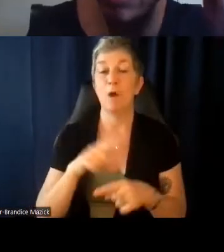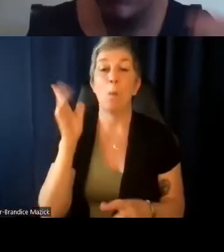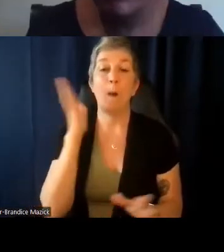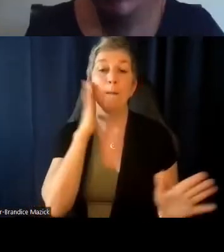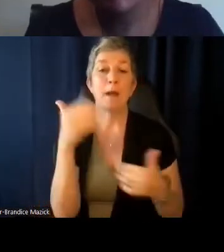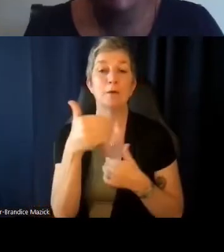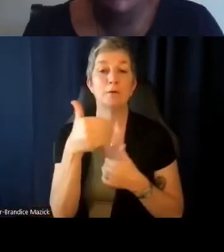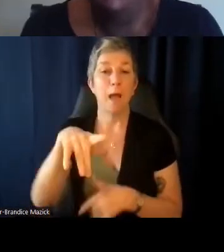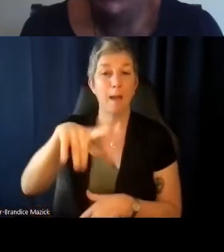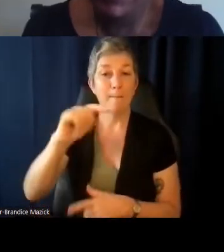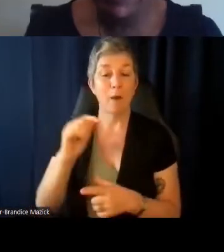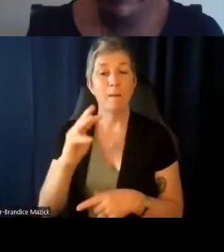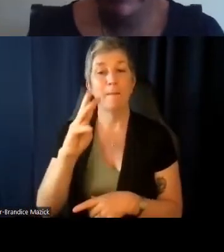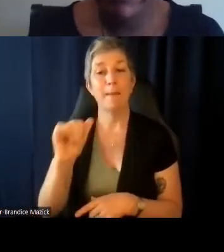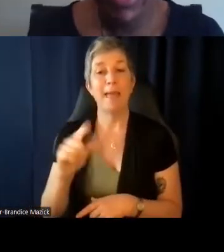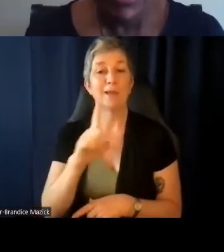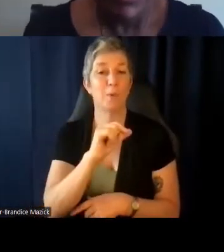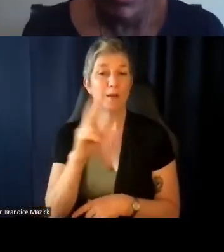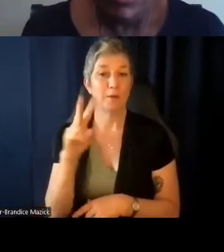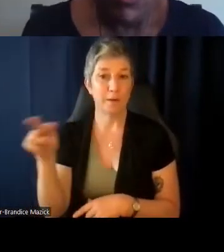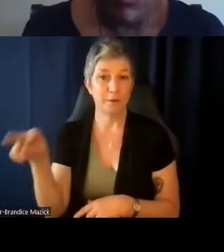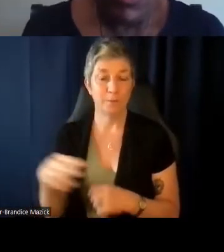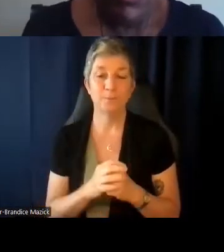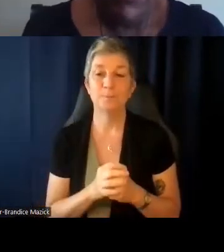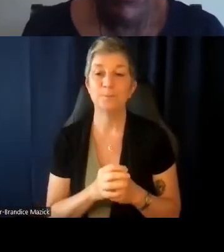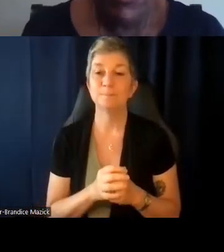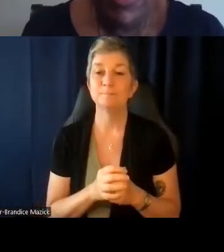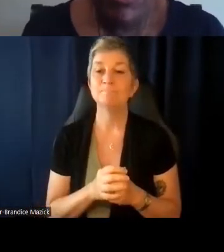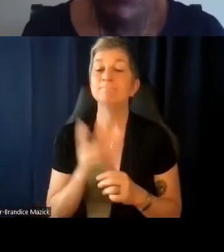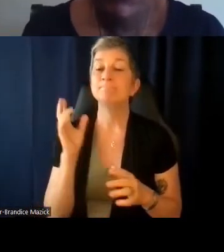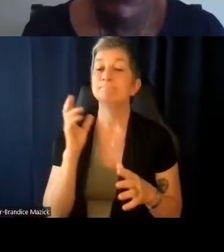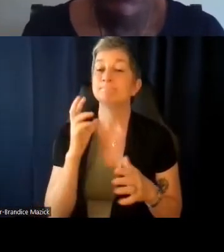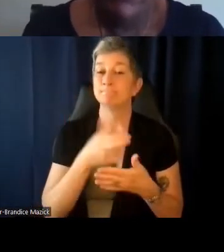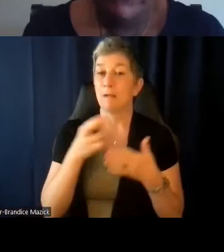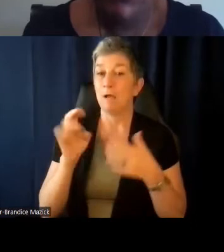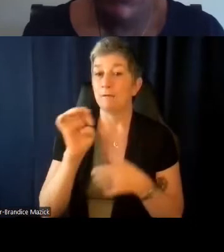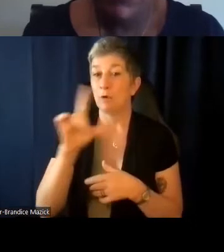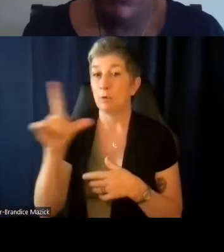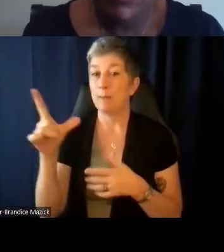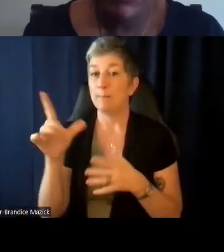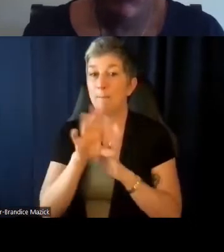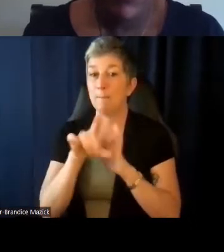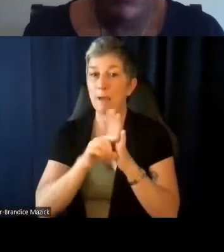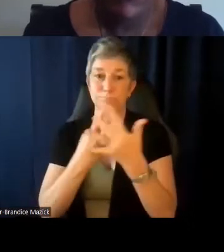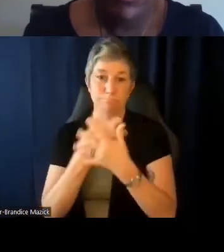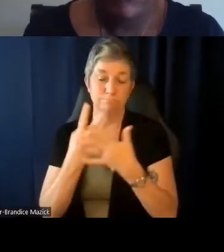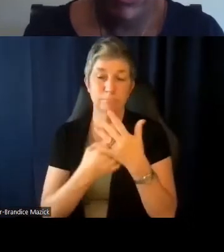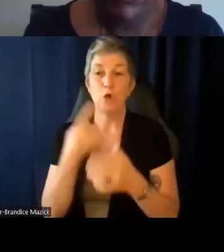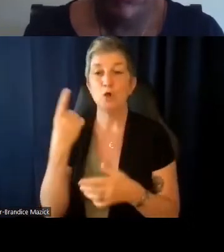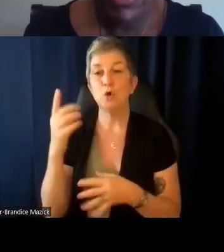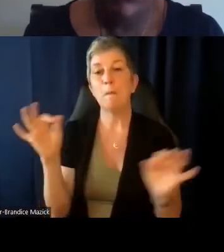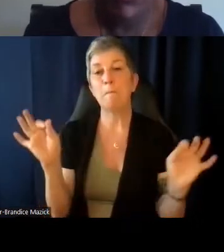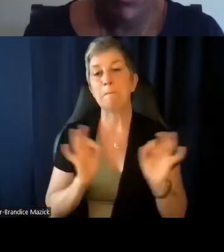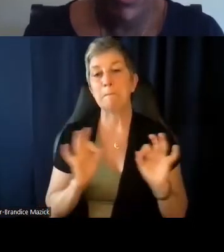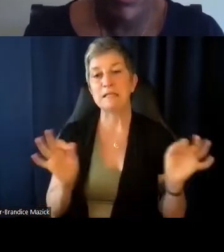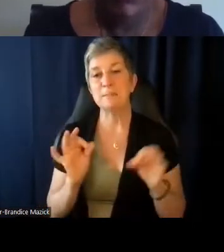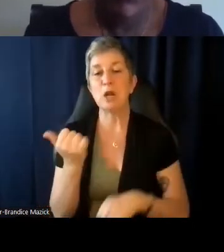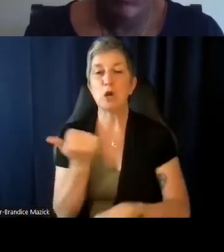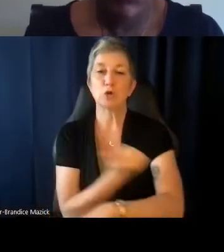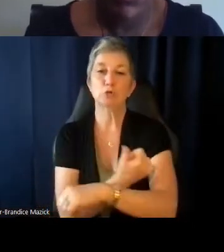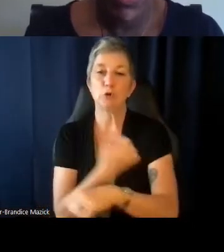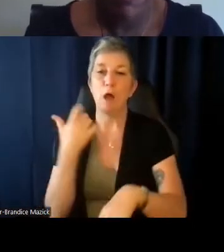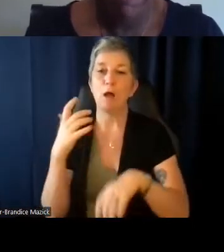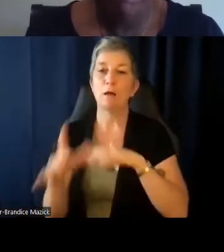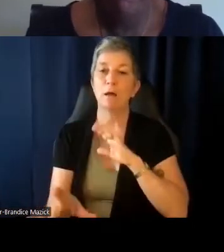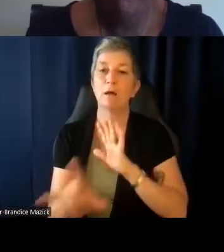in May 2022. The results of her criminal background screening reflect two misdemeanor drug possession convictions in